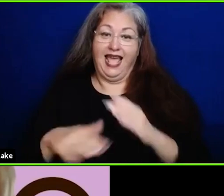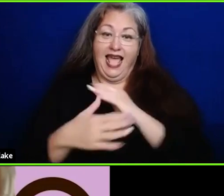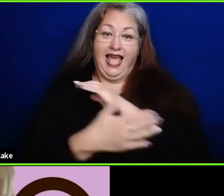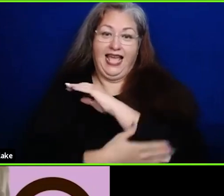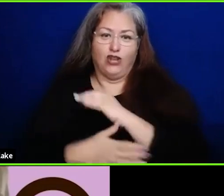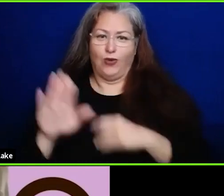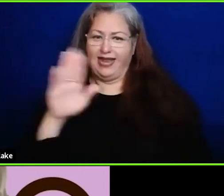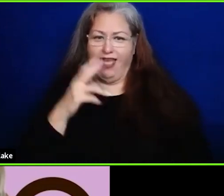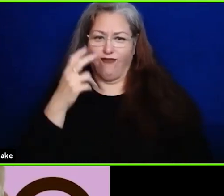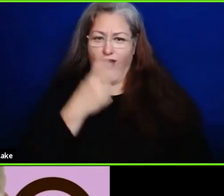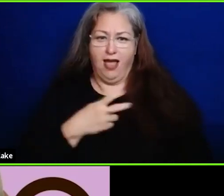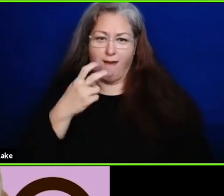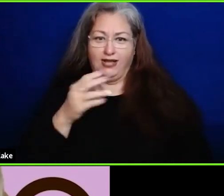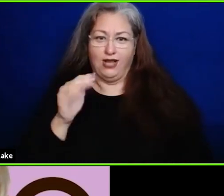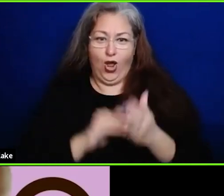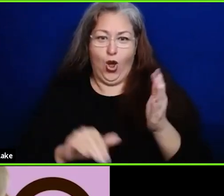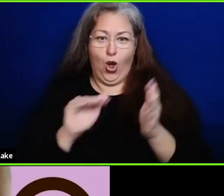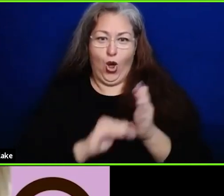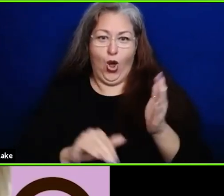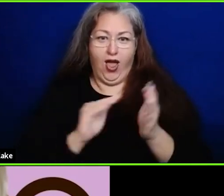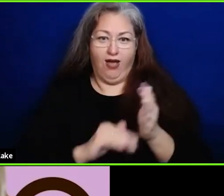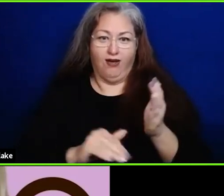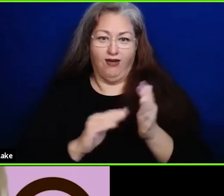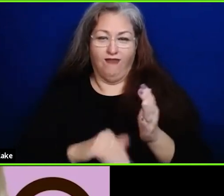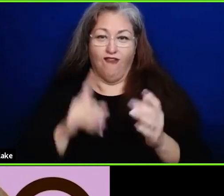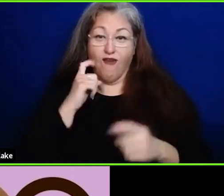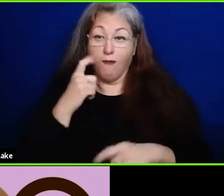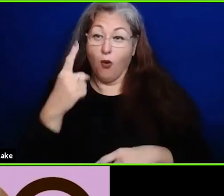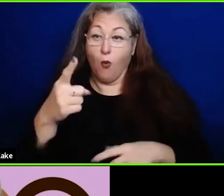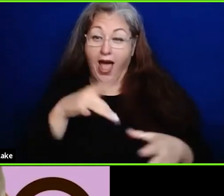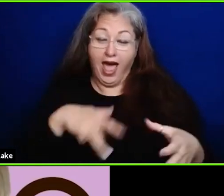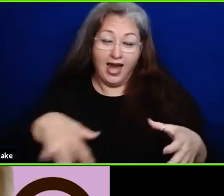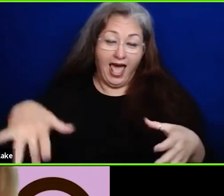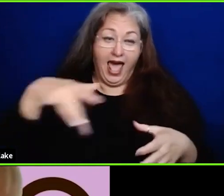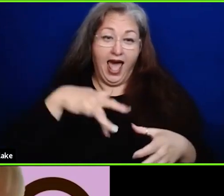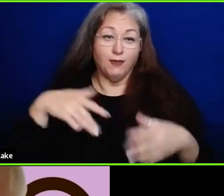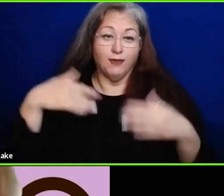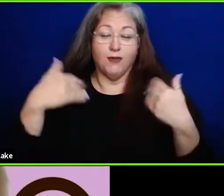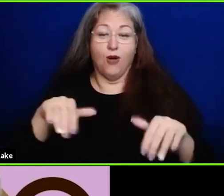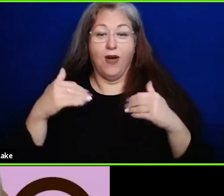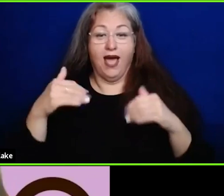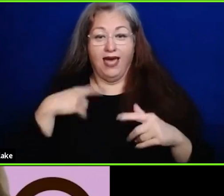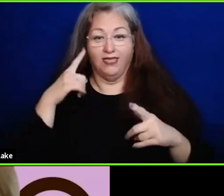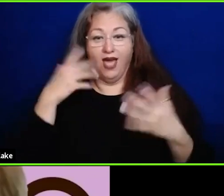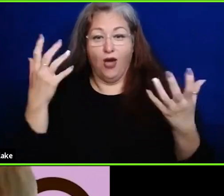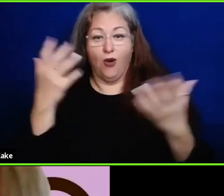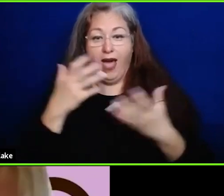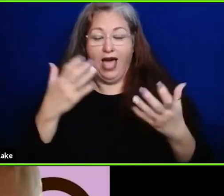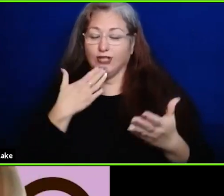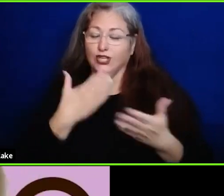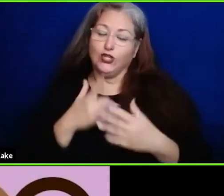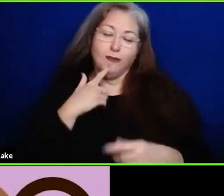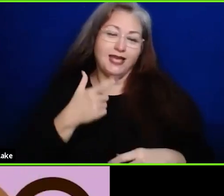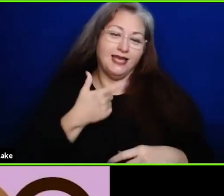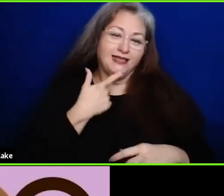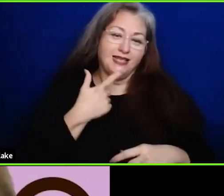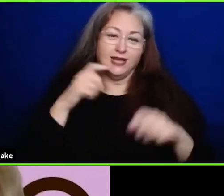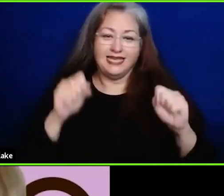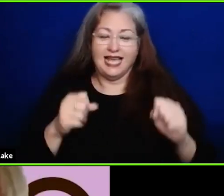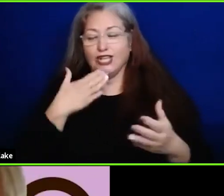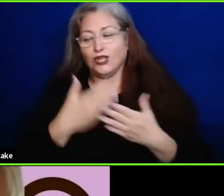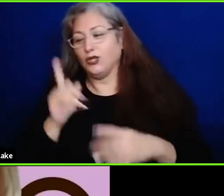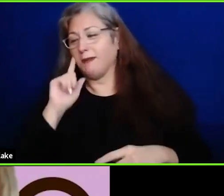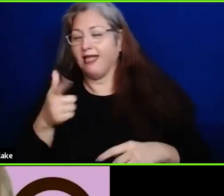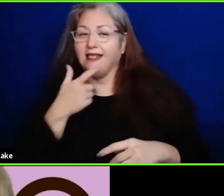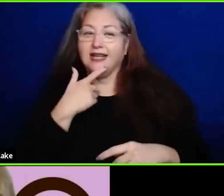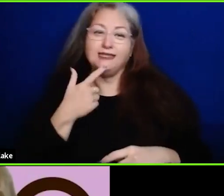pronounced it so many times just on one album. You know, like, yeah, it's good to be a lesbian, lesbian. Oh, it's good to be a